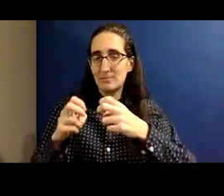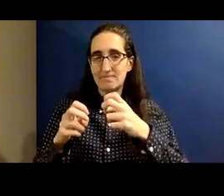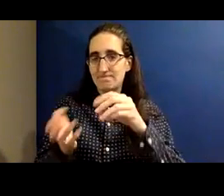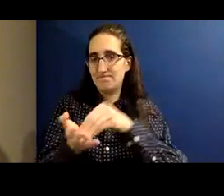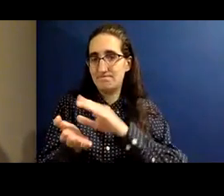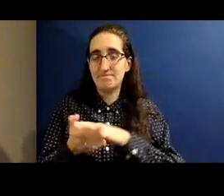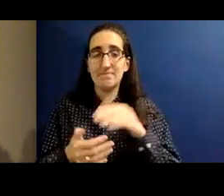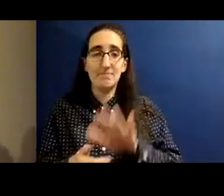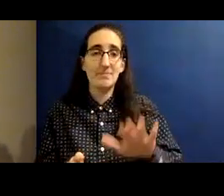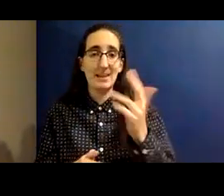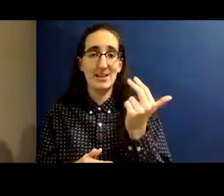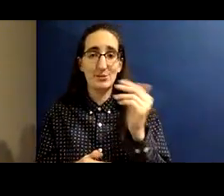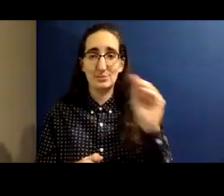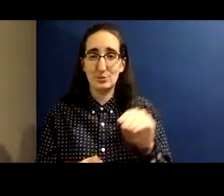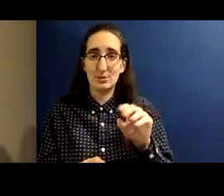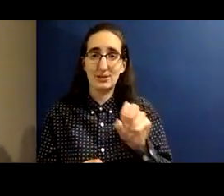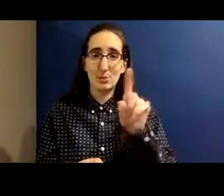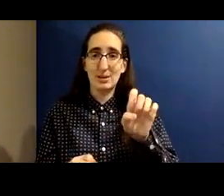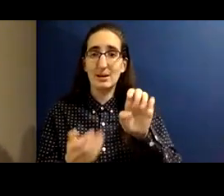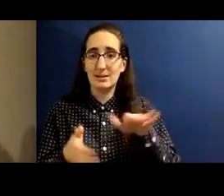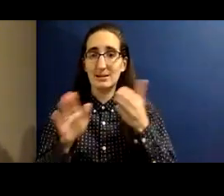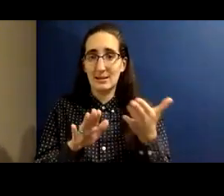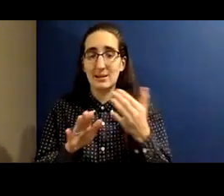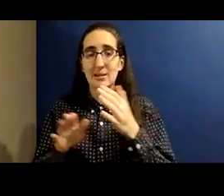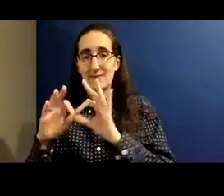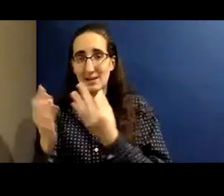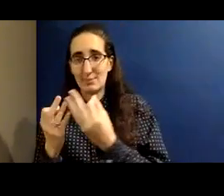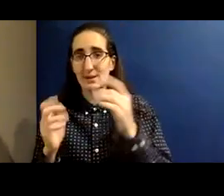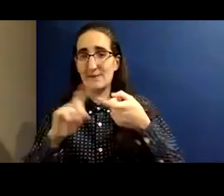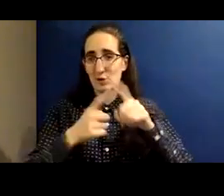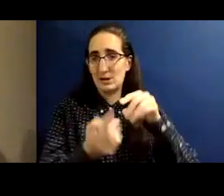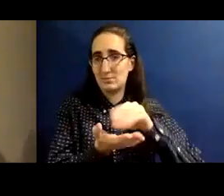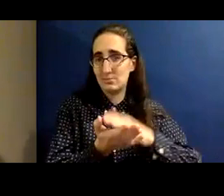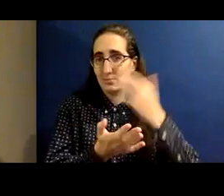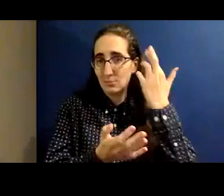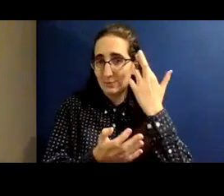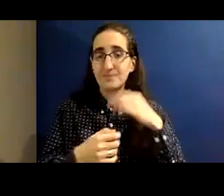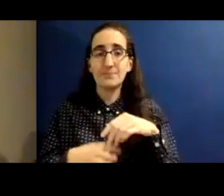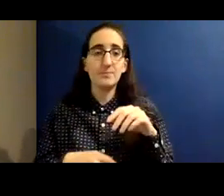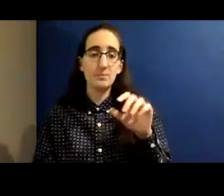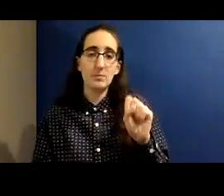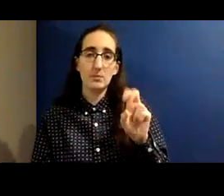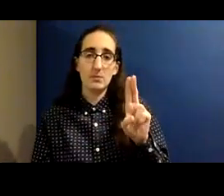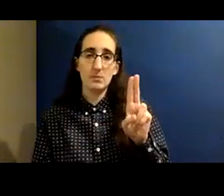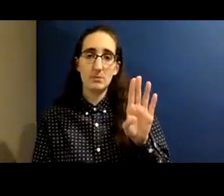about 13%, a suicide death of a family or friend was indicated. And then substance use also shows up. For